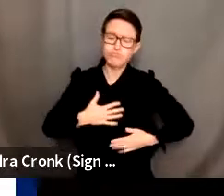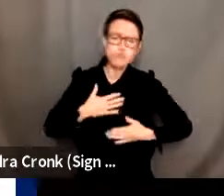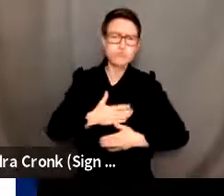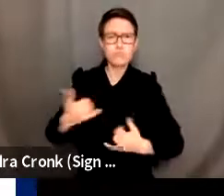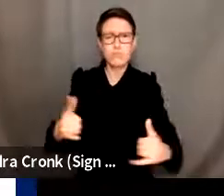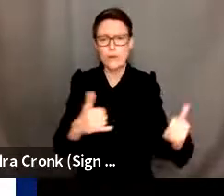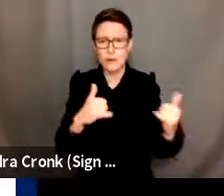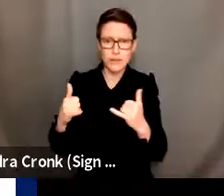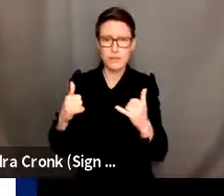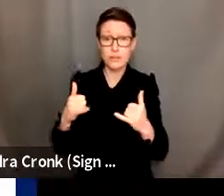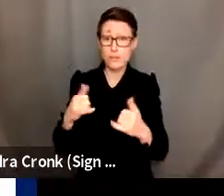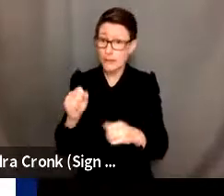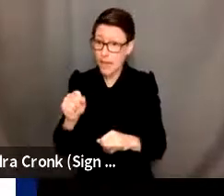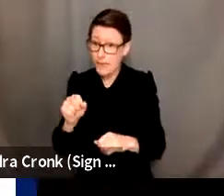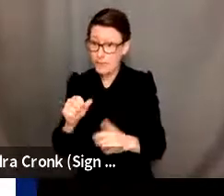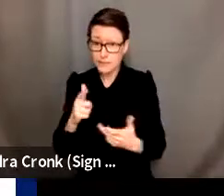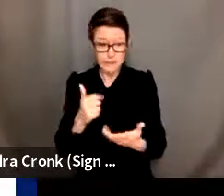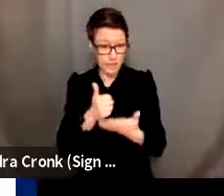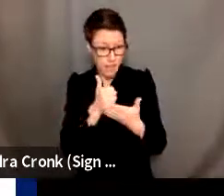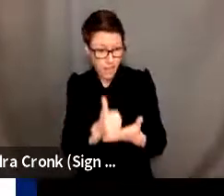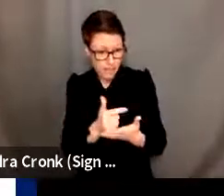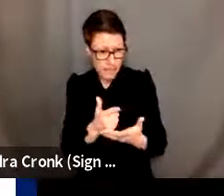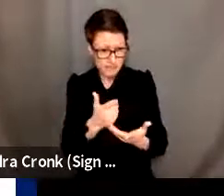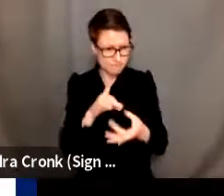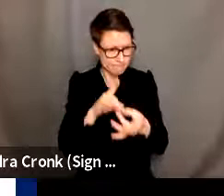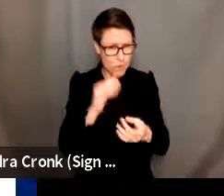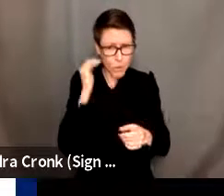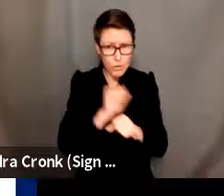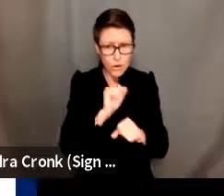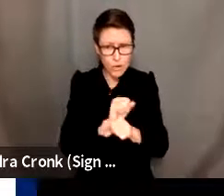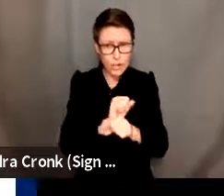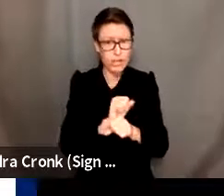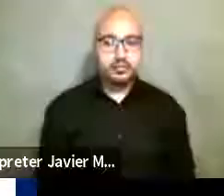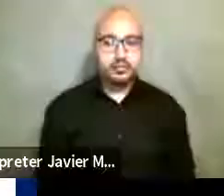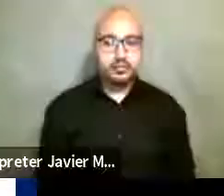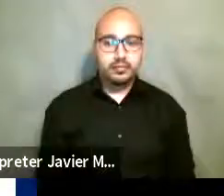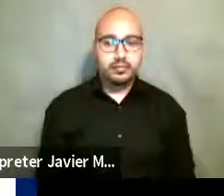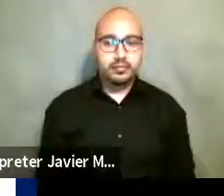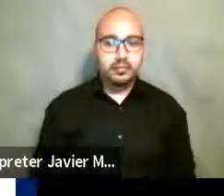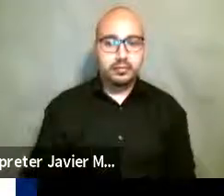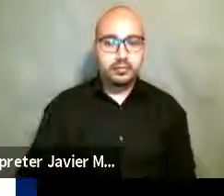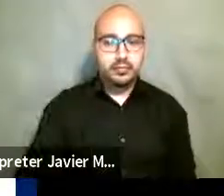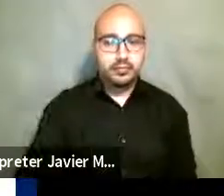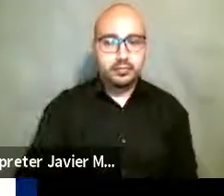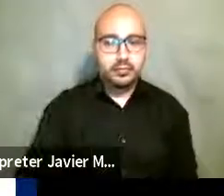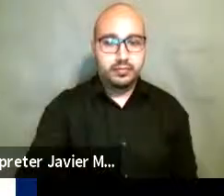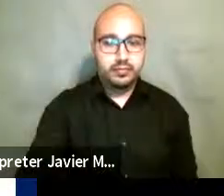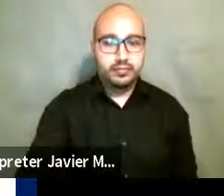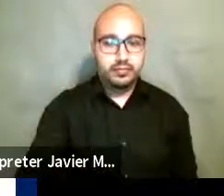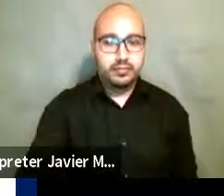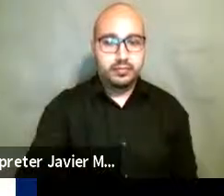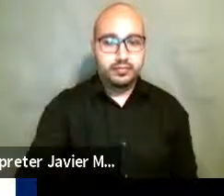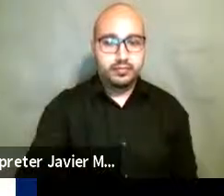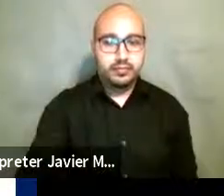them academically and we're taking them outside and doing recreation, at the end of the day, the reason that we do this is to create relationships between